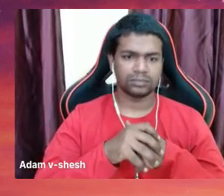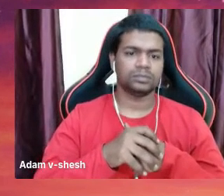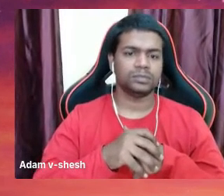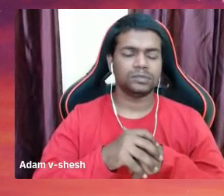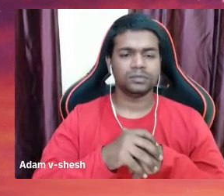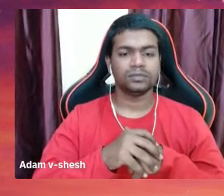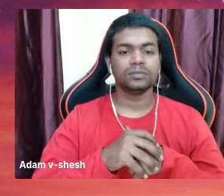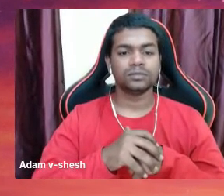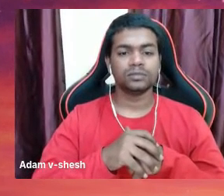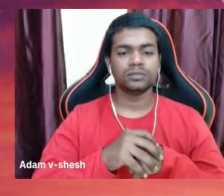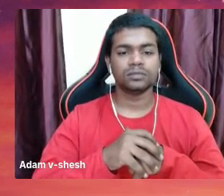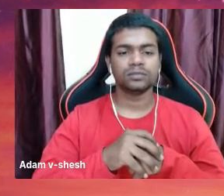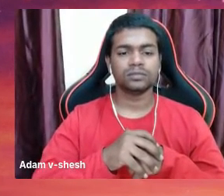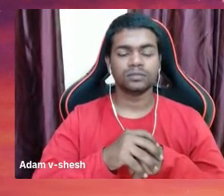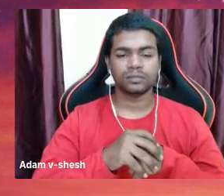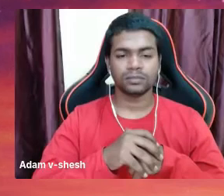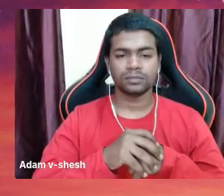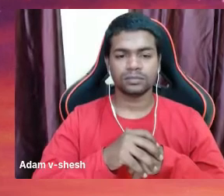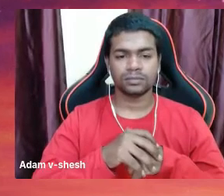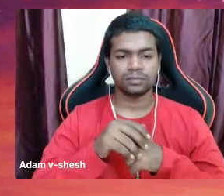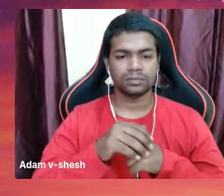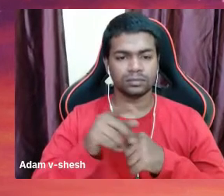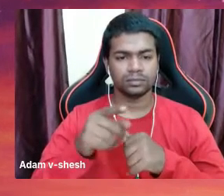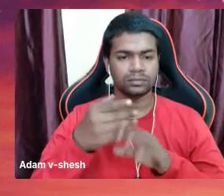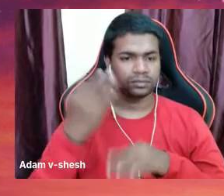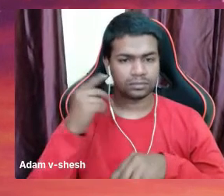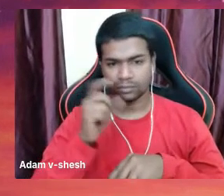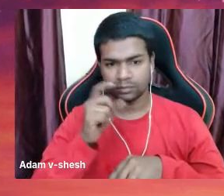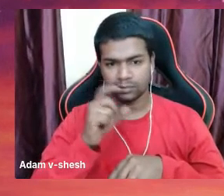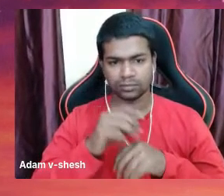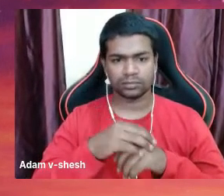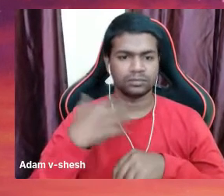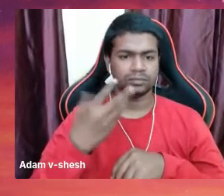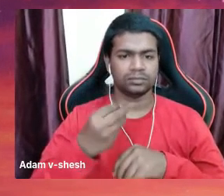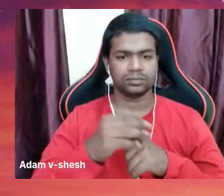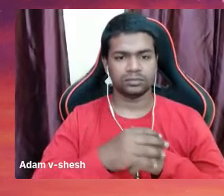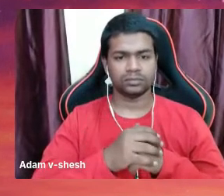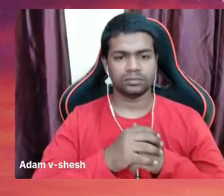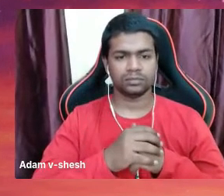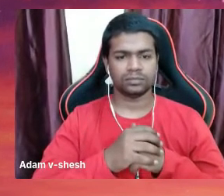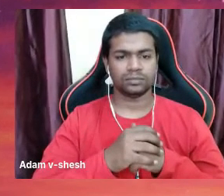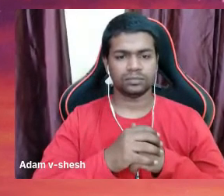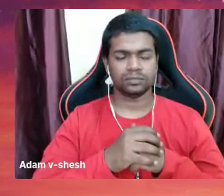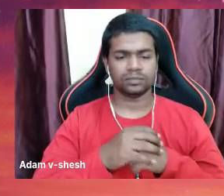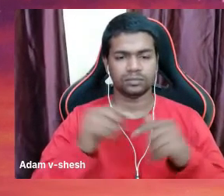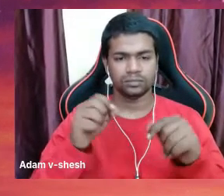So, you know, when I was in college, when we were in college,